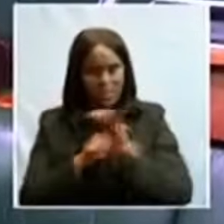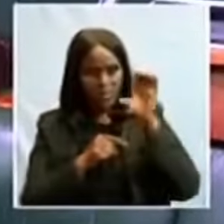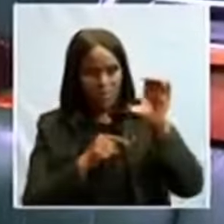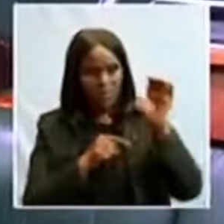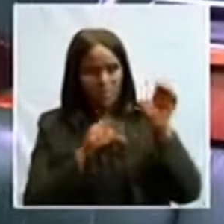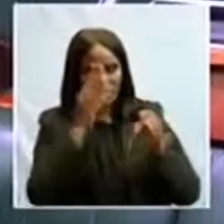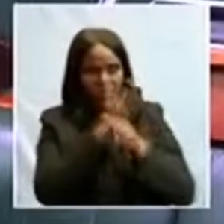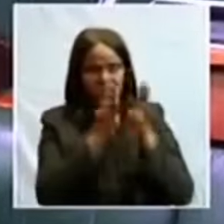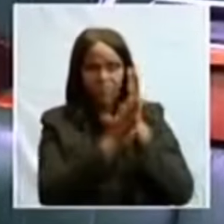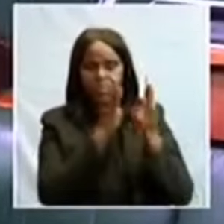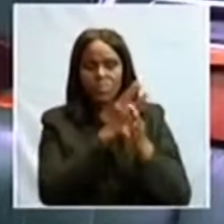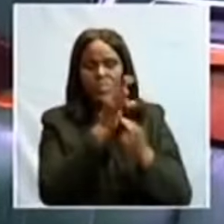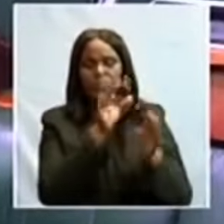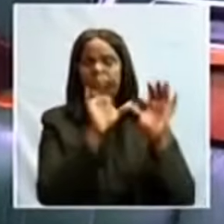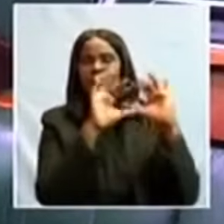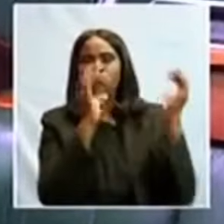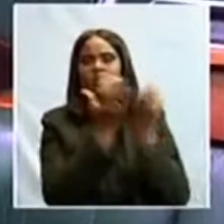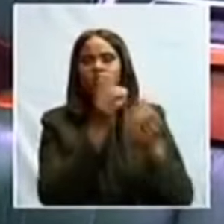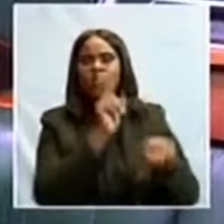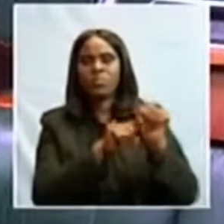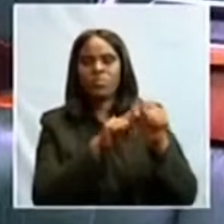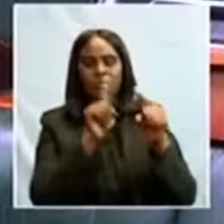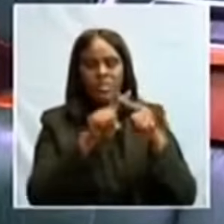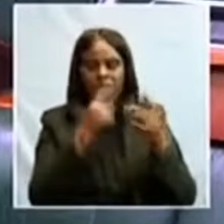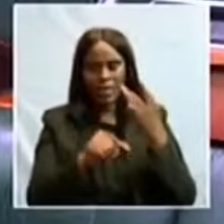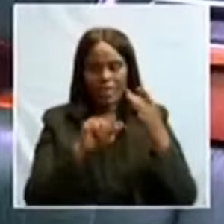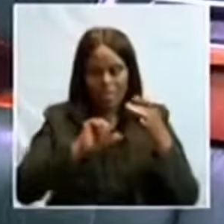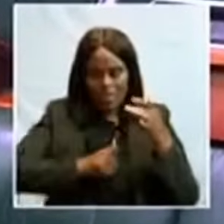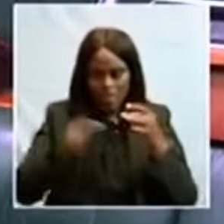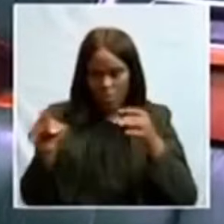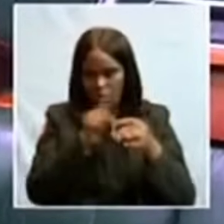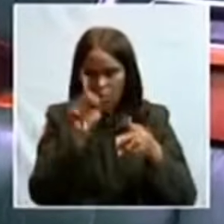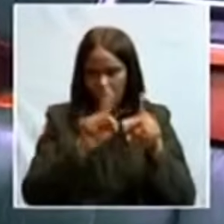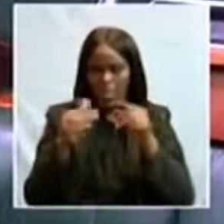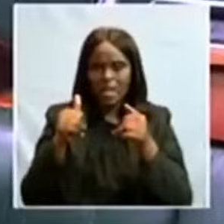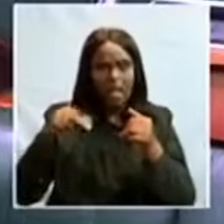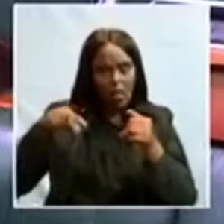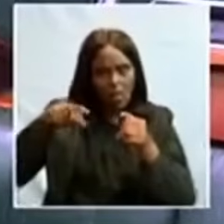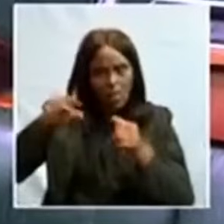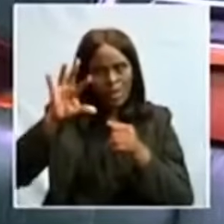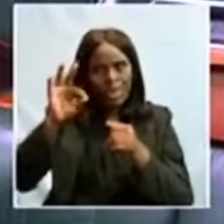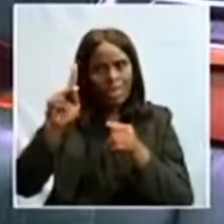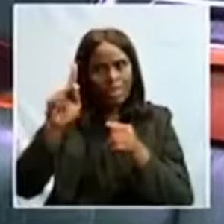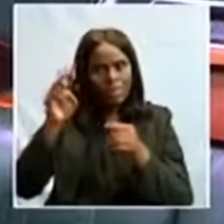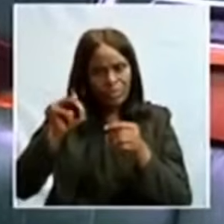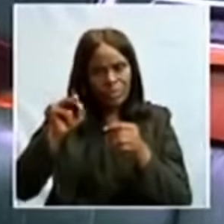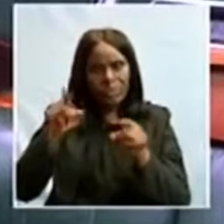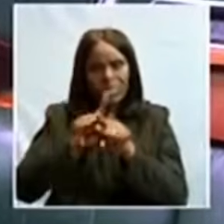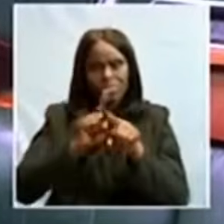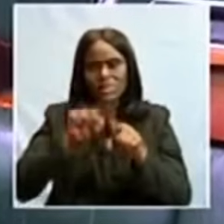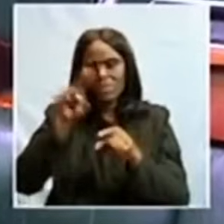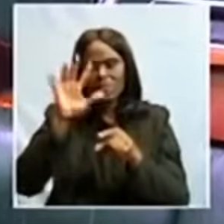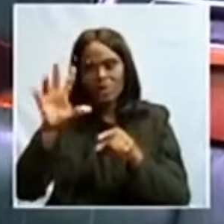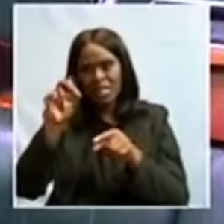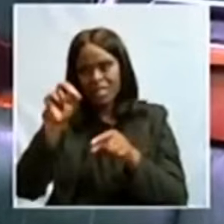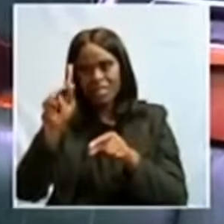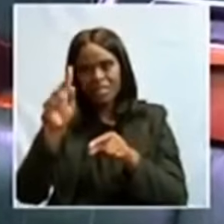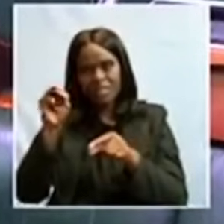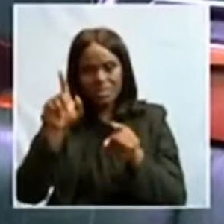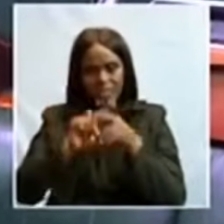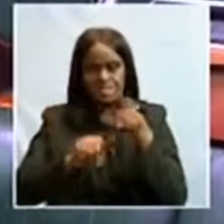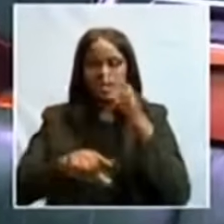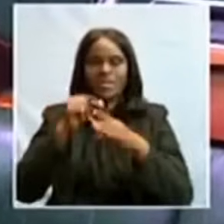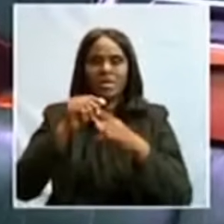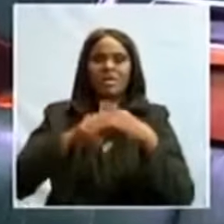the construction of a stadium. Yet our own people are moving 9 kilometers, 25 kilometers, 30 kilometers to find the